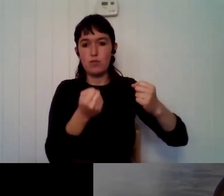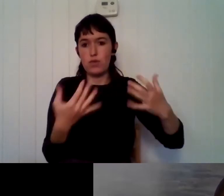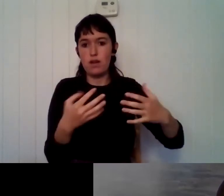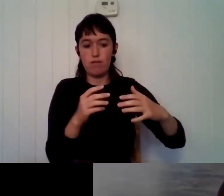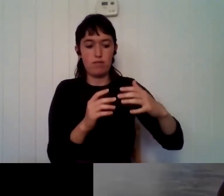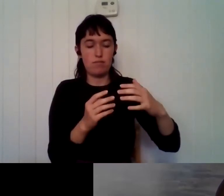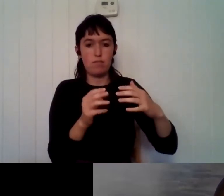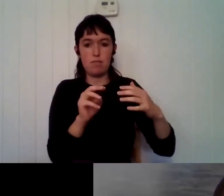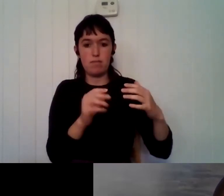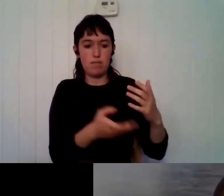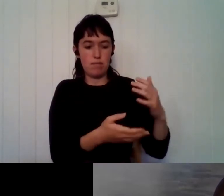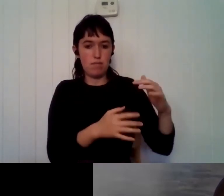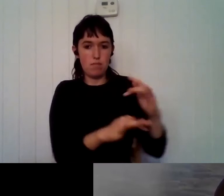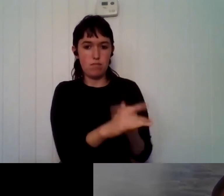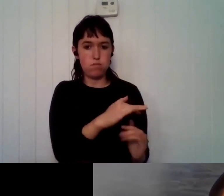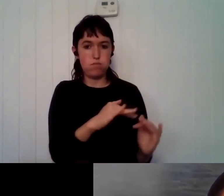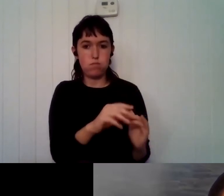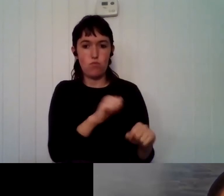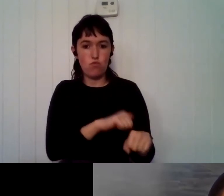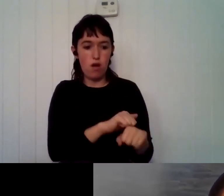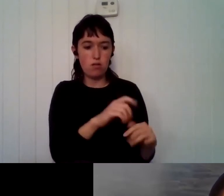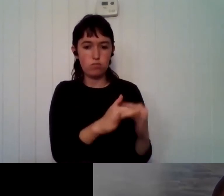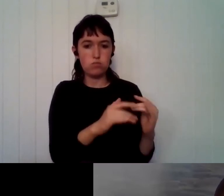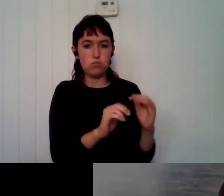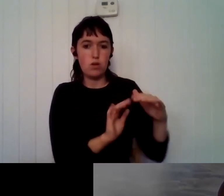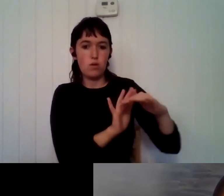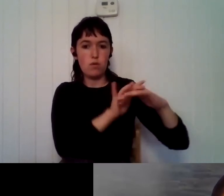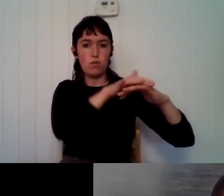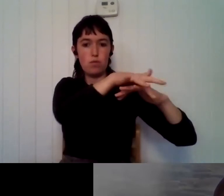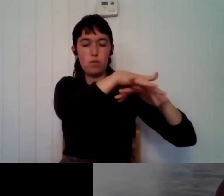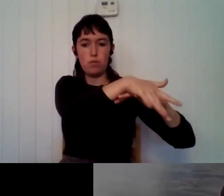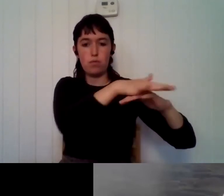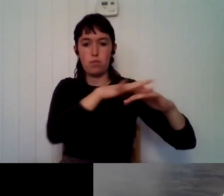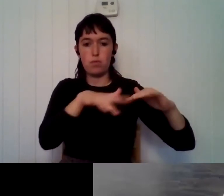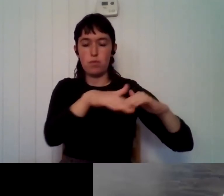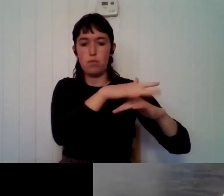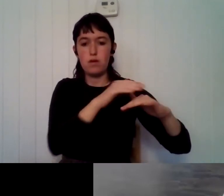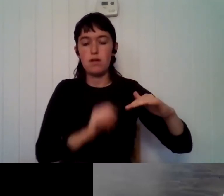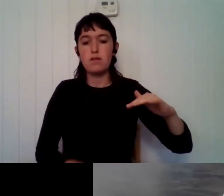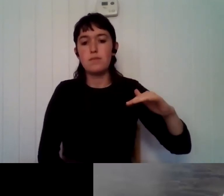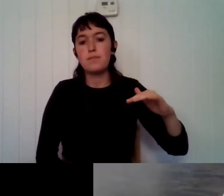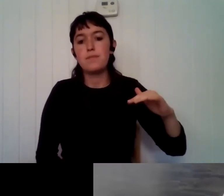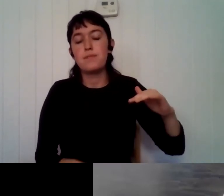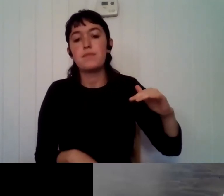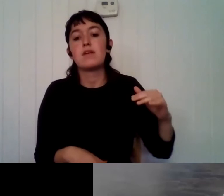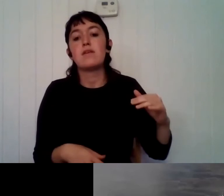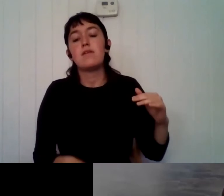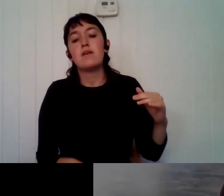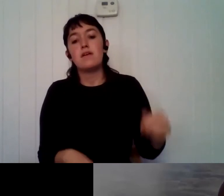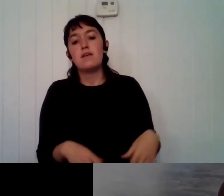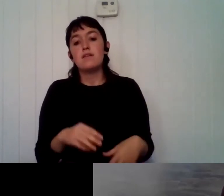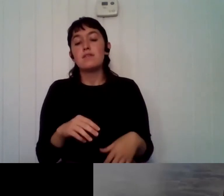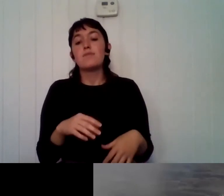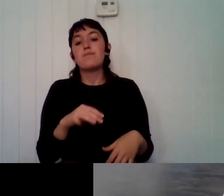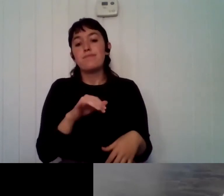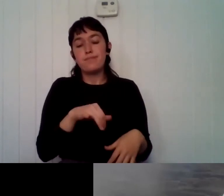have little splinter satellite cones, little volcanoes all around, where there have been fissures in the past and the material have